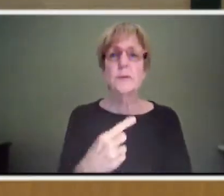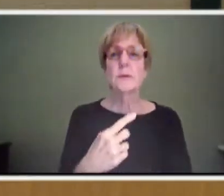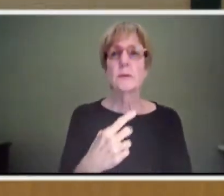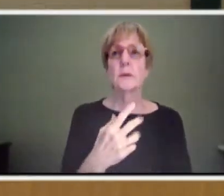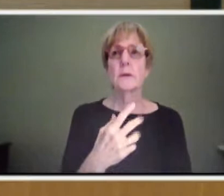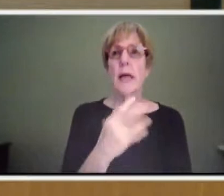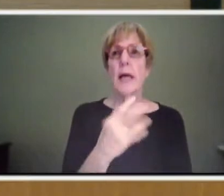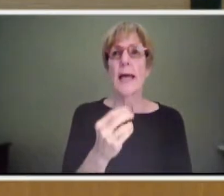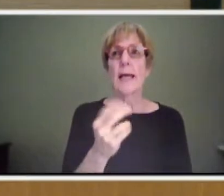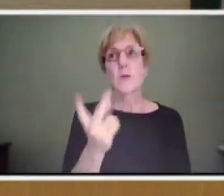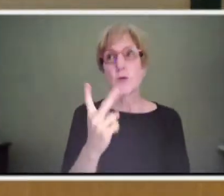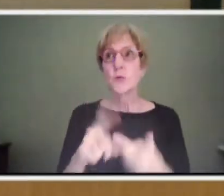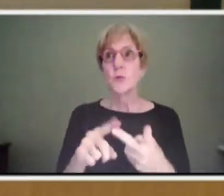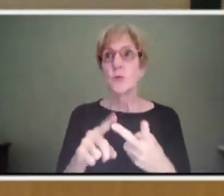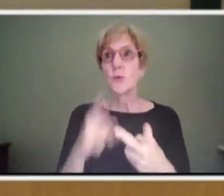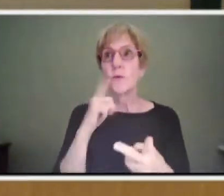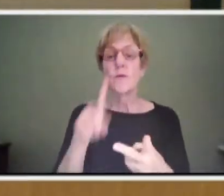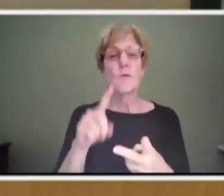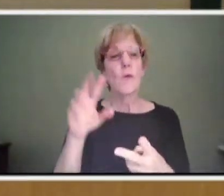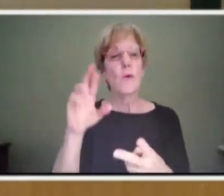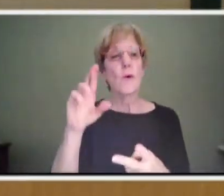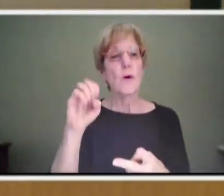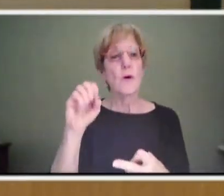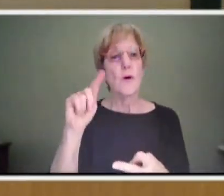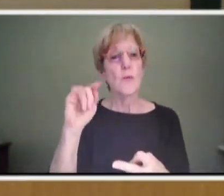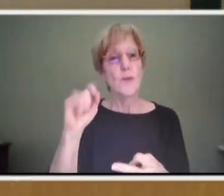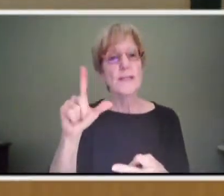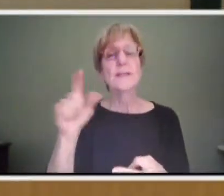2, it calls for retail and other civic